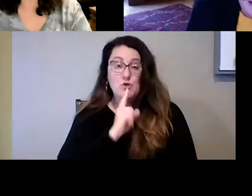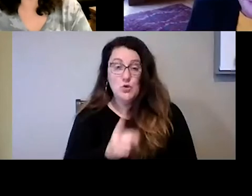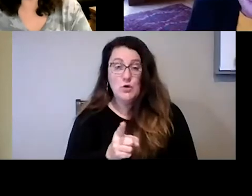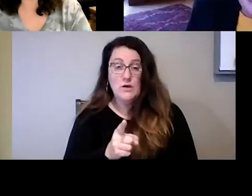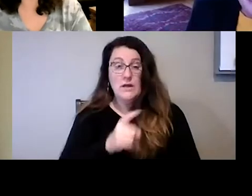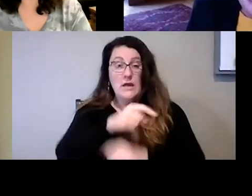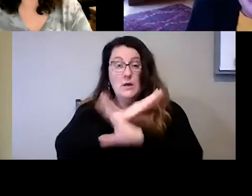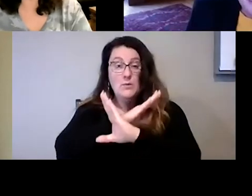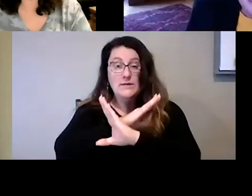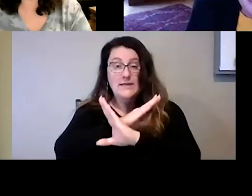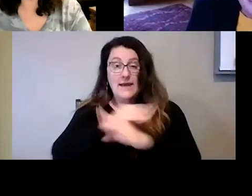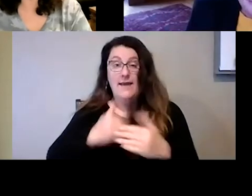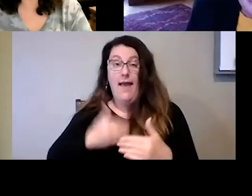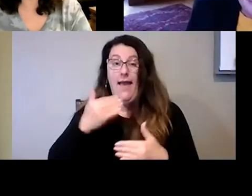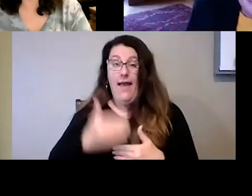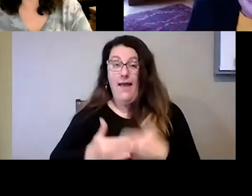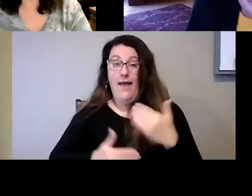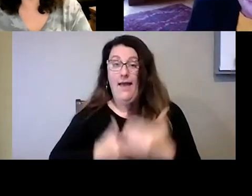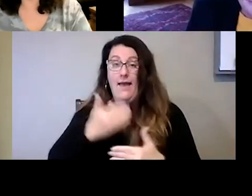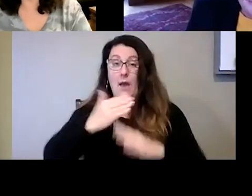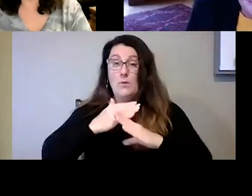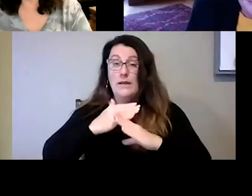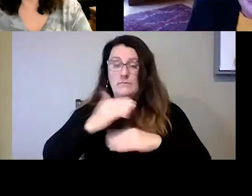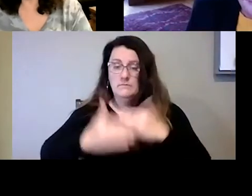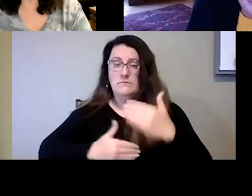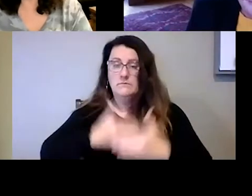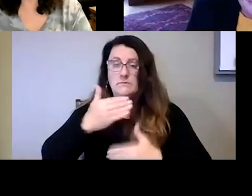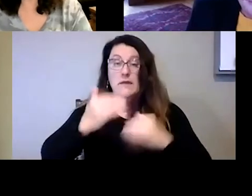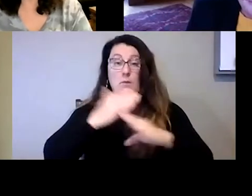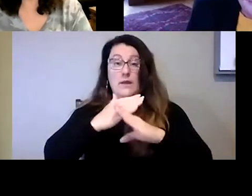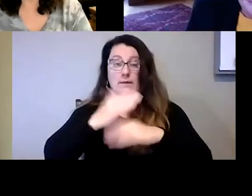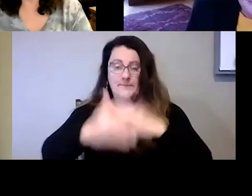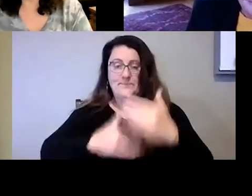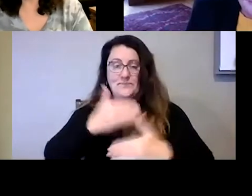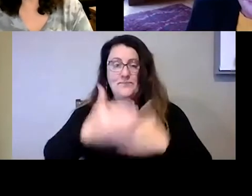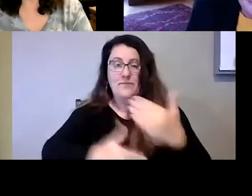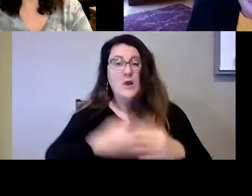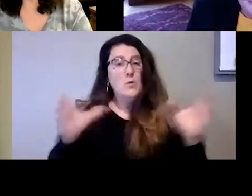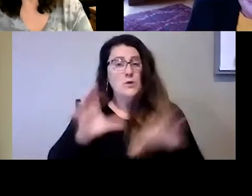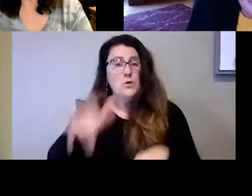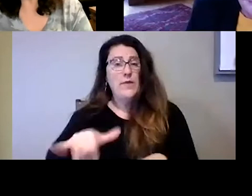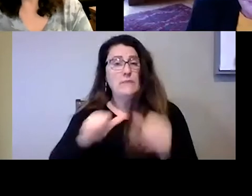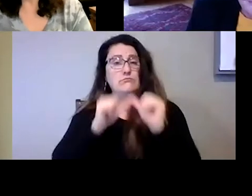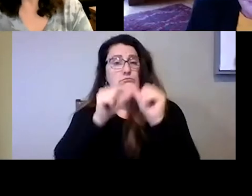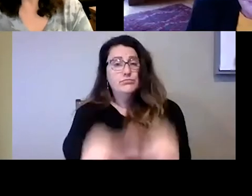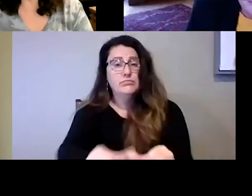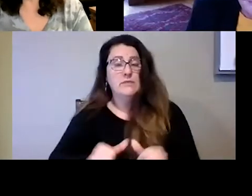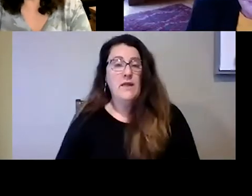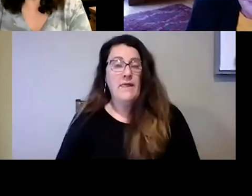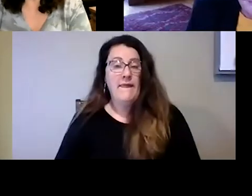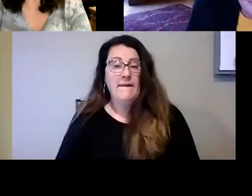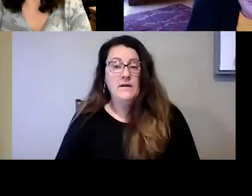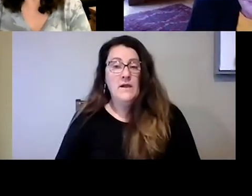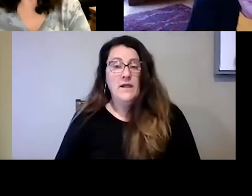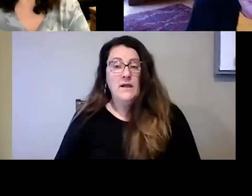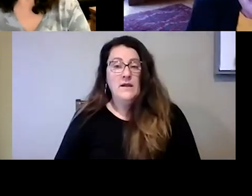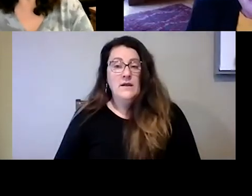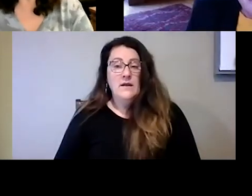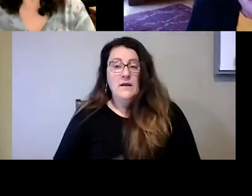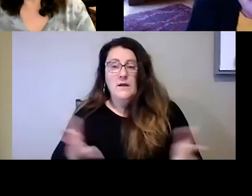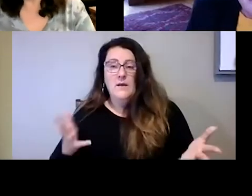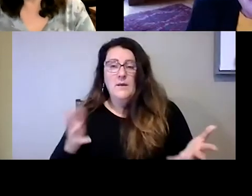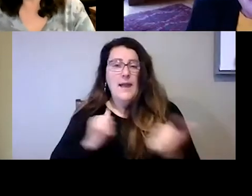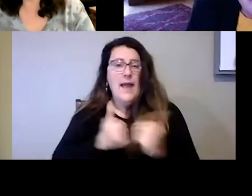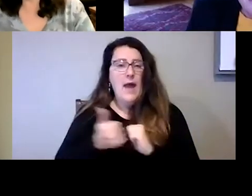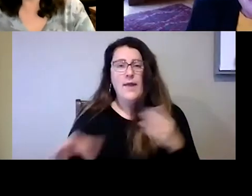protect the gains that we already have by building upon them. And that's what we do. So I don't know how to, add anything